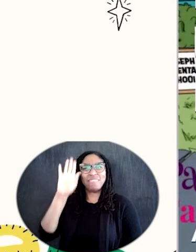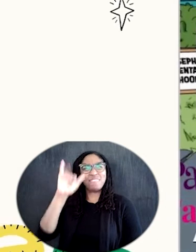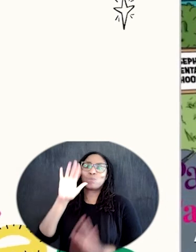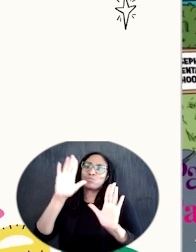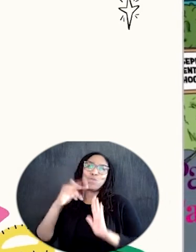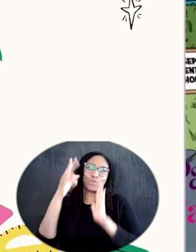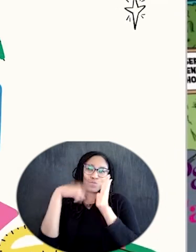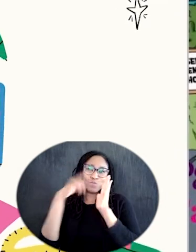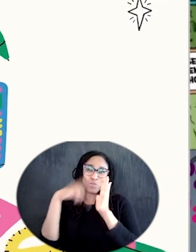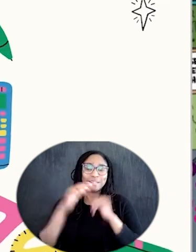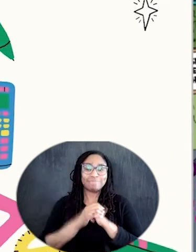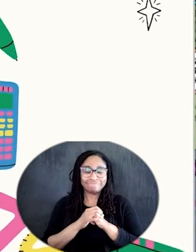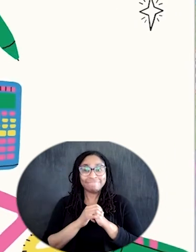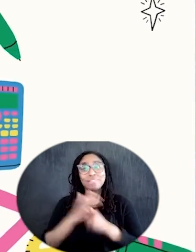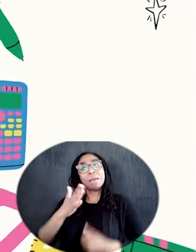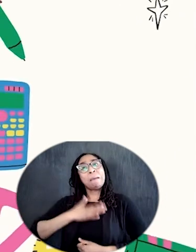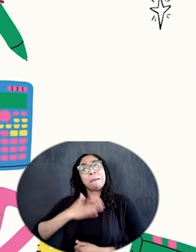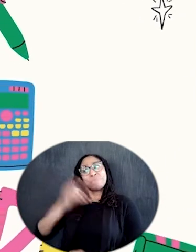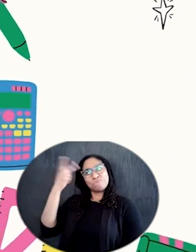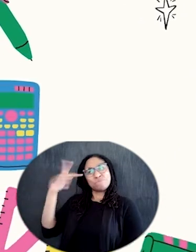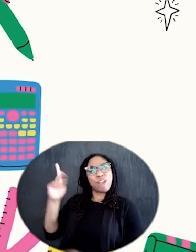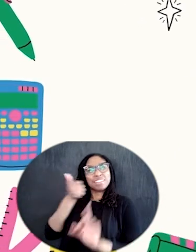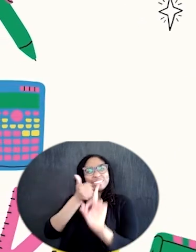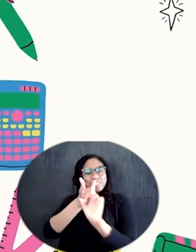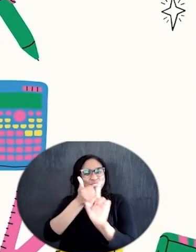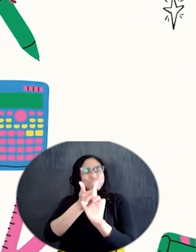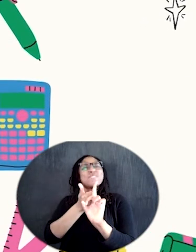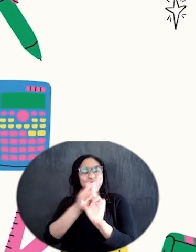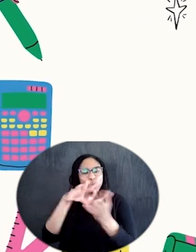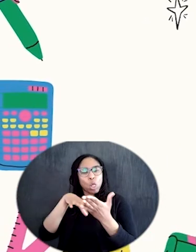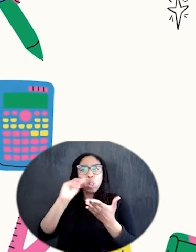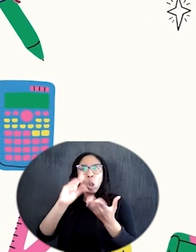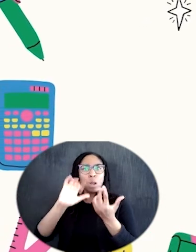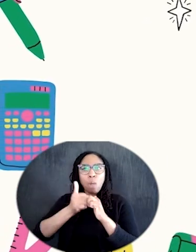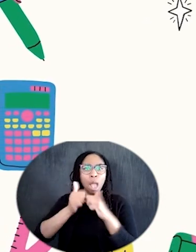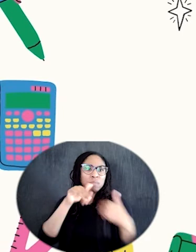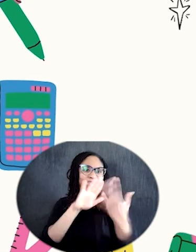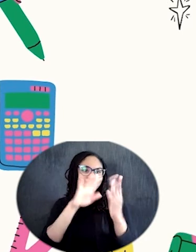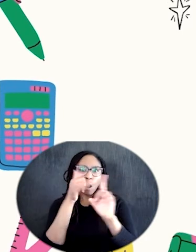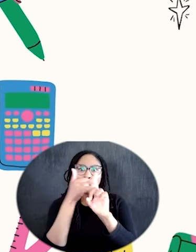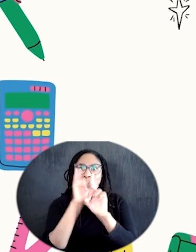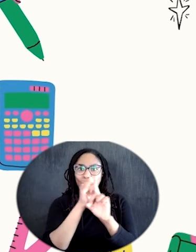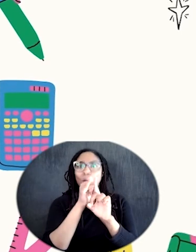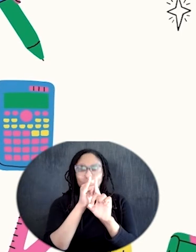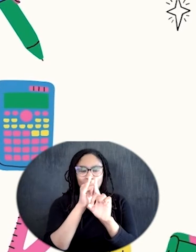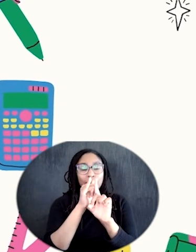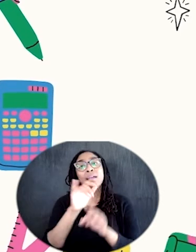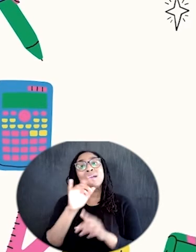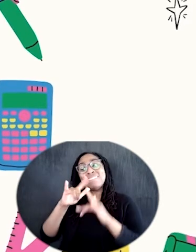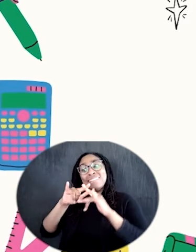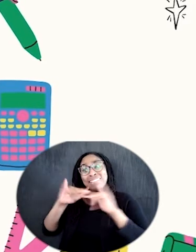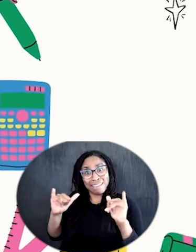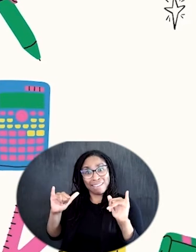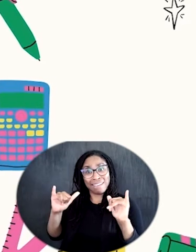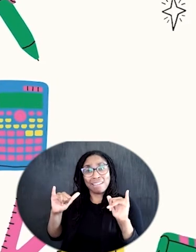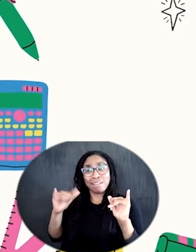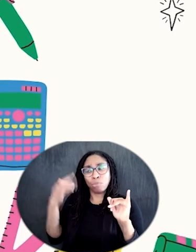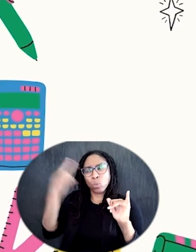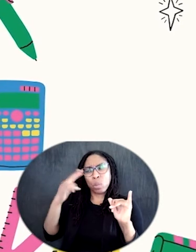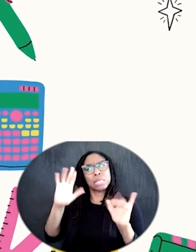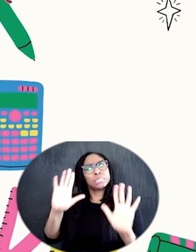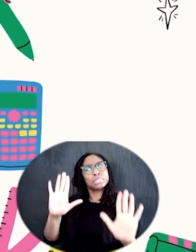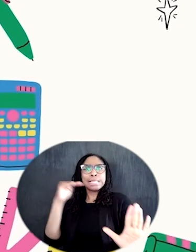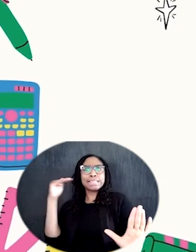so glad that Paradise learned to stand up for her friend against a bully while